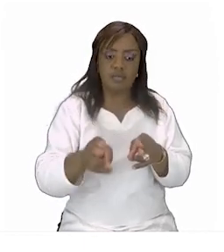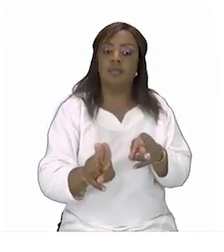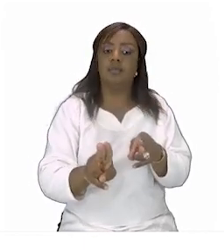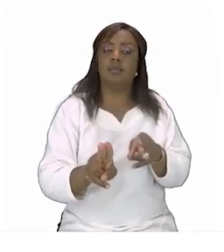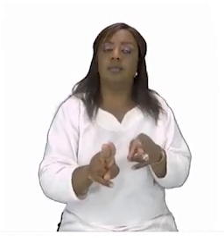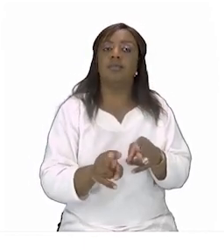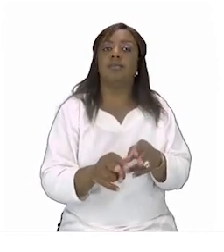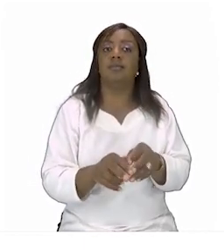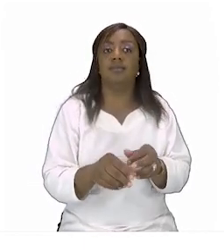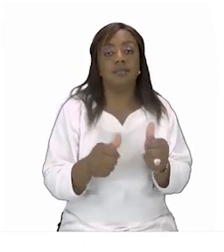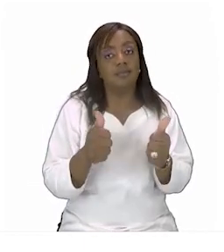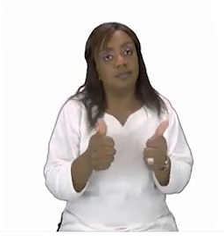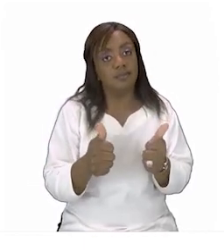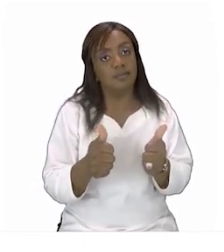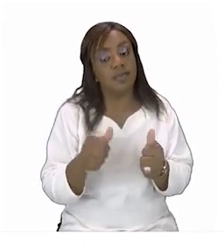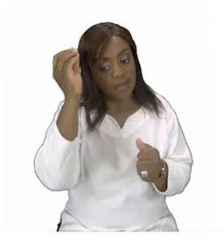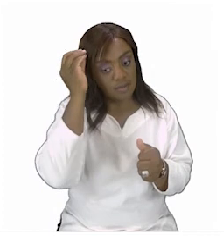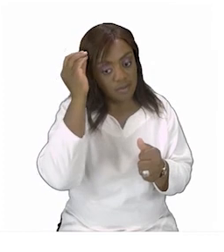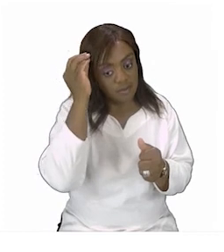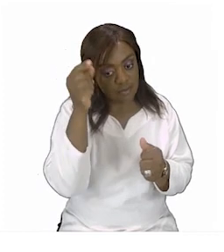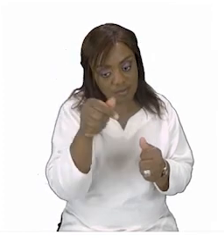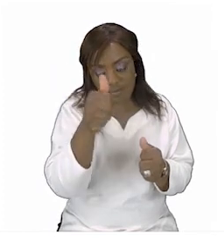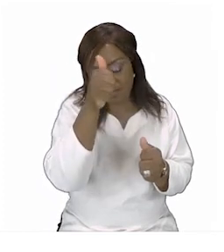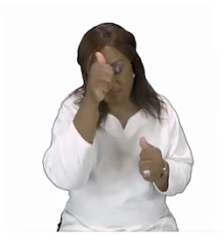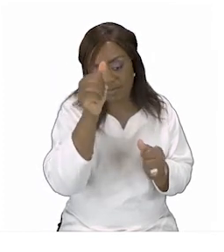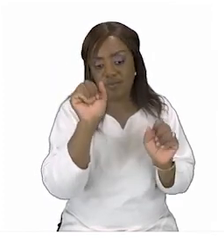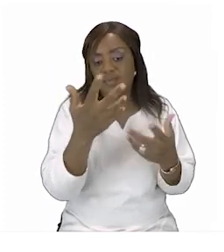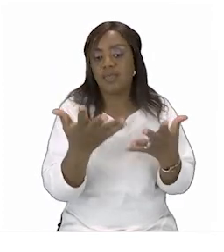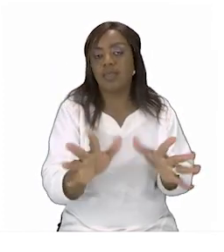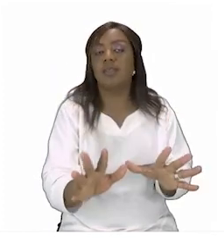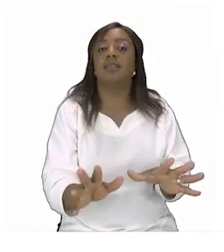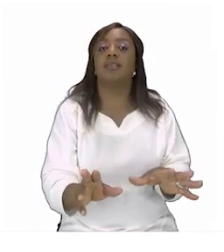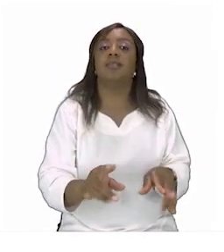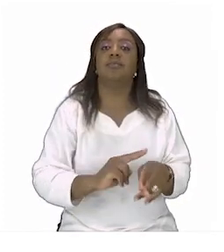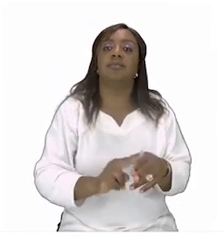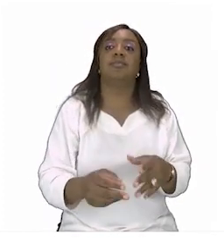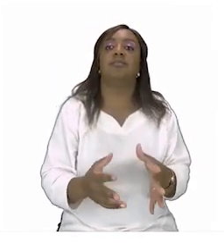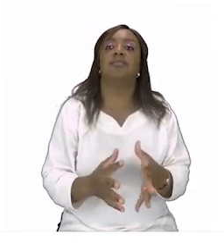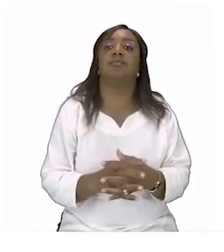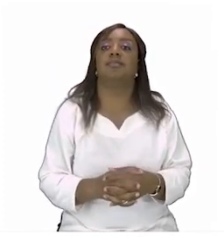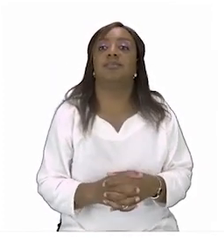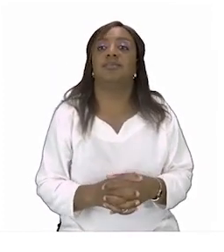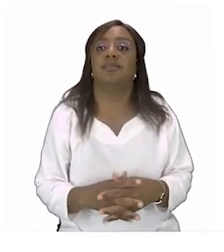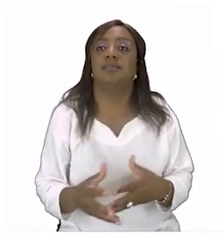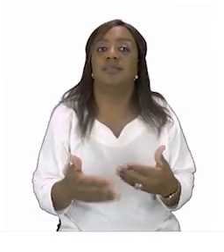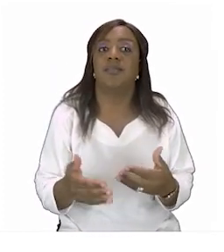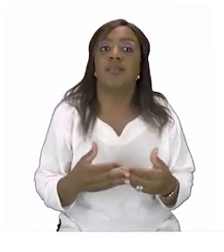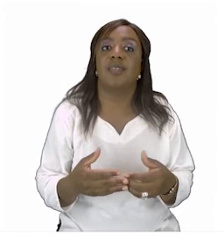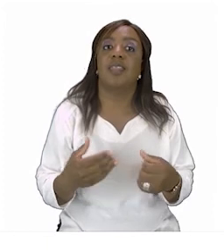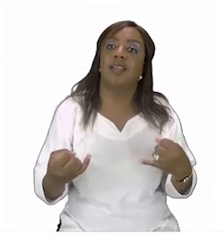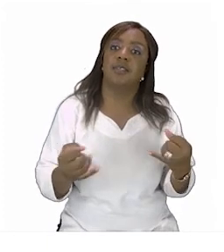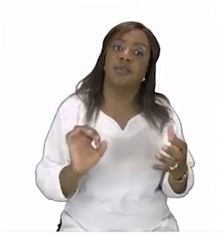rush, and I know you will finish this very, very easily. Enjoy yourselves, and